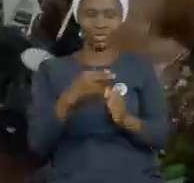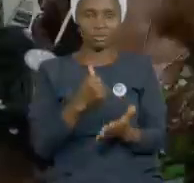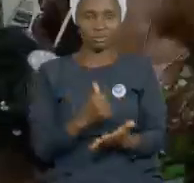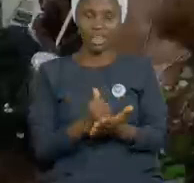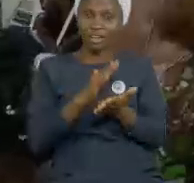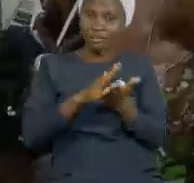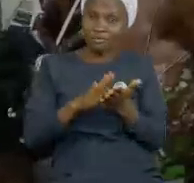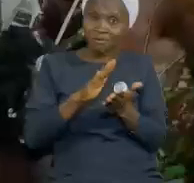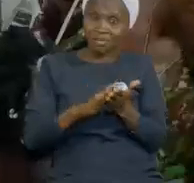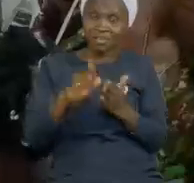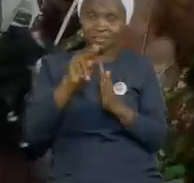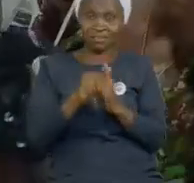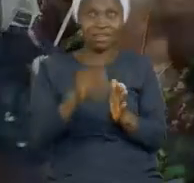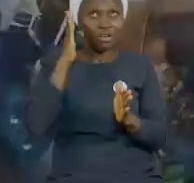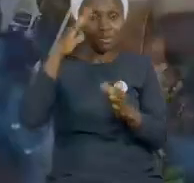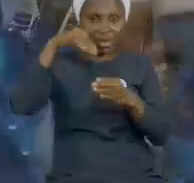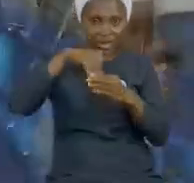Forgiveness will enter your soul.